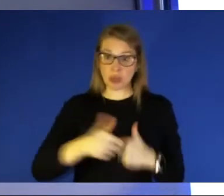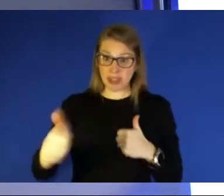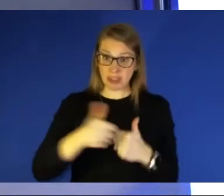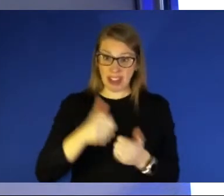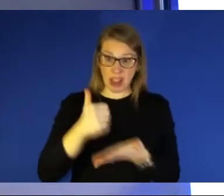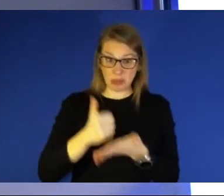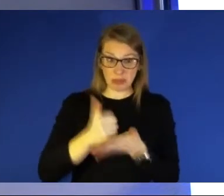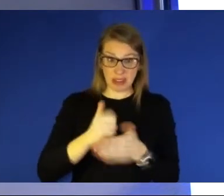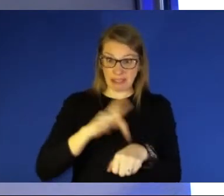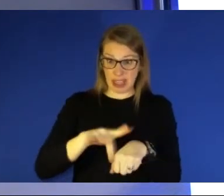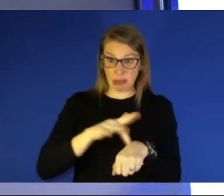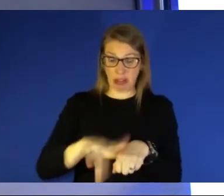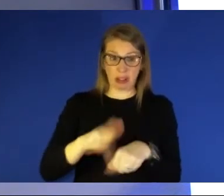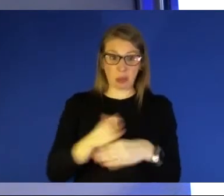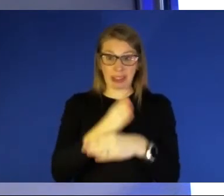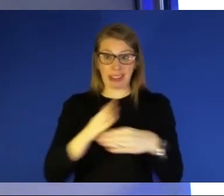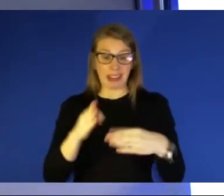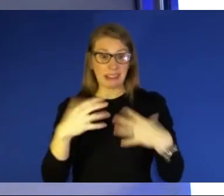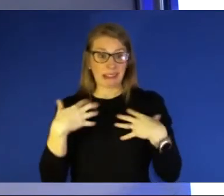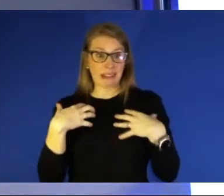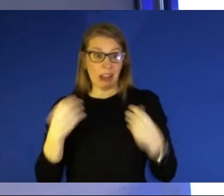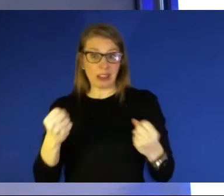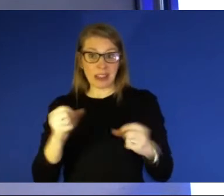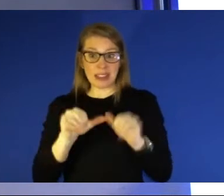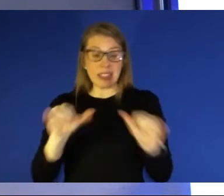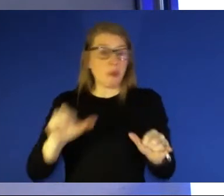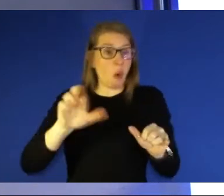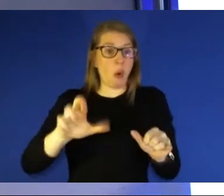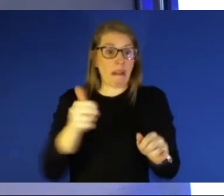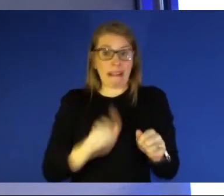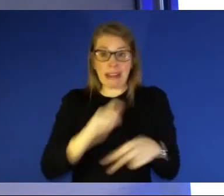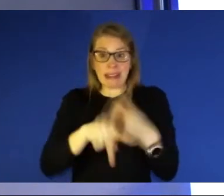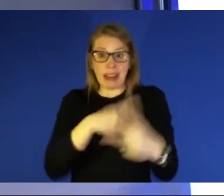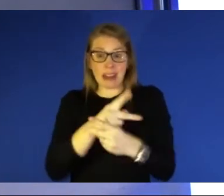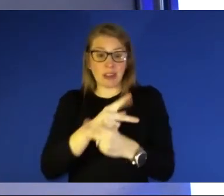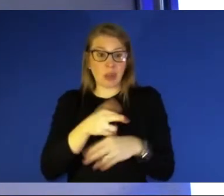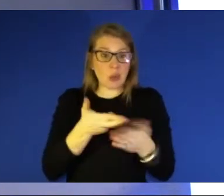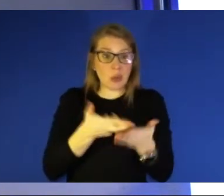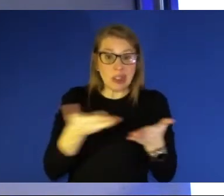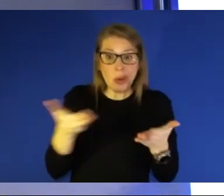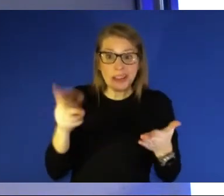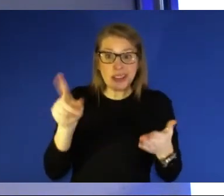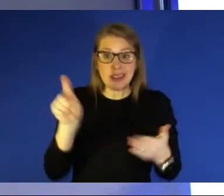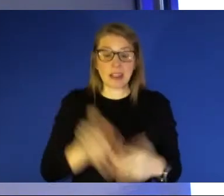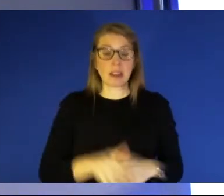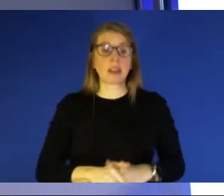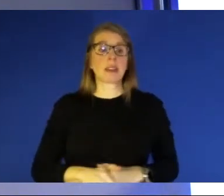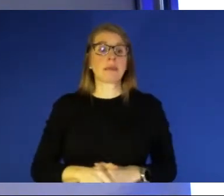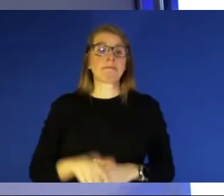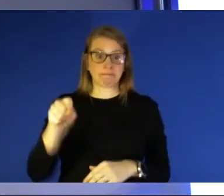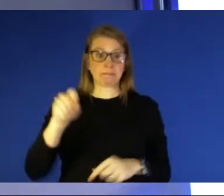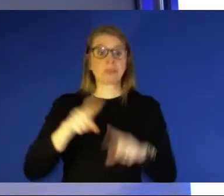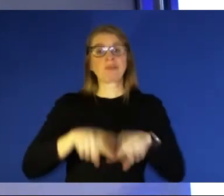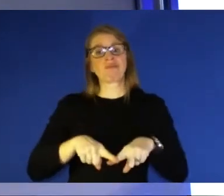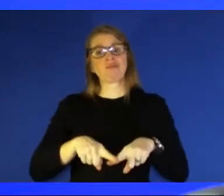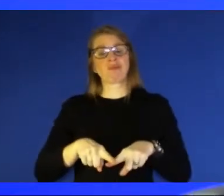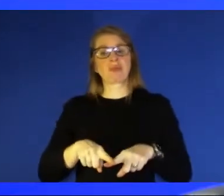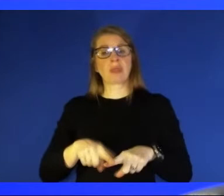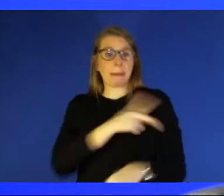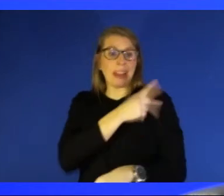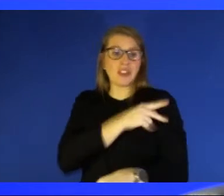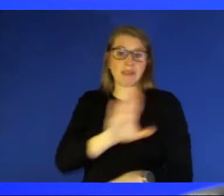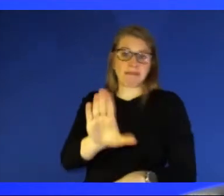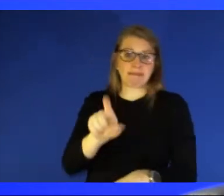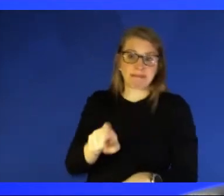available within the health system or any kind of resources? Yes, there can be, depending on the need of the patient and the distance. We